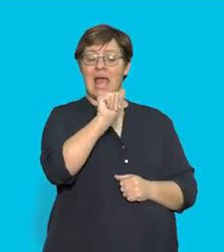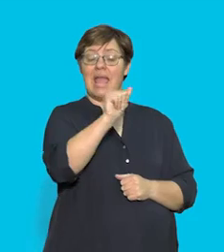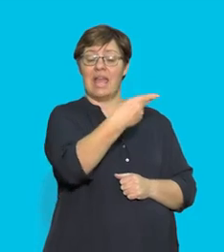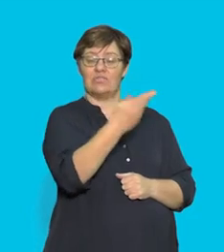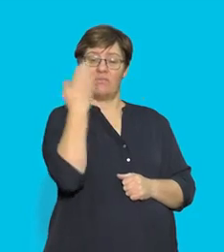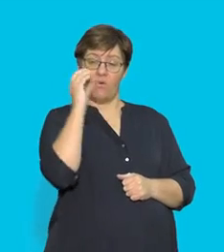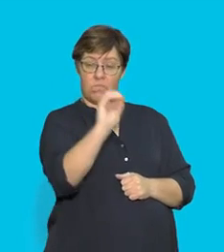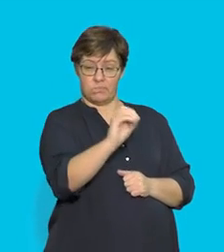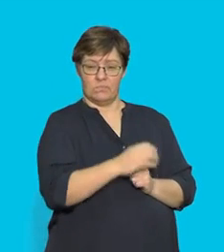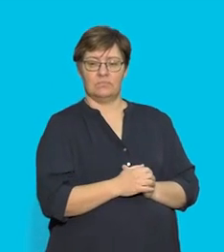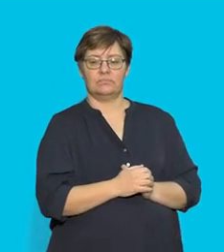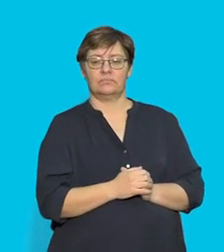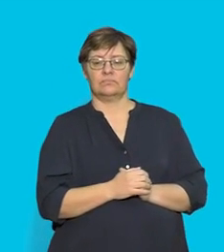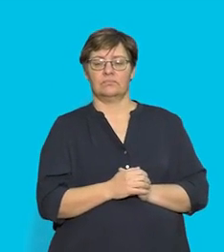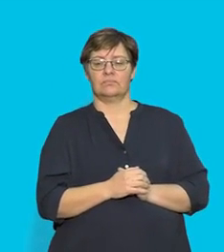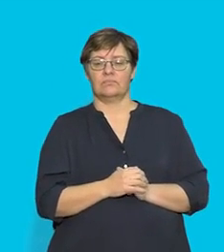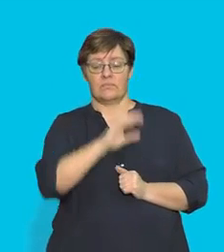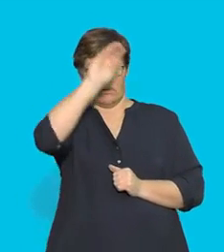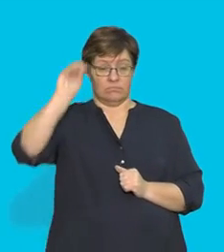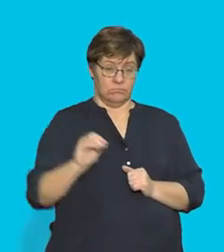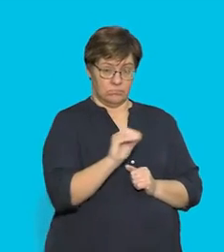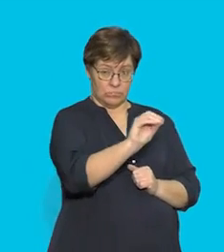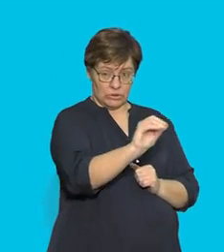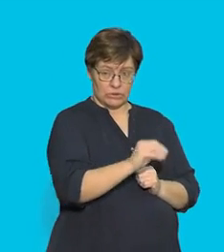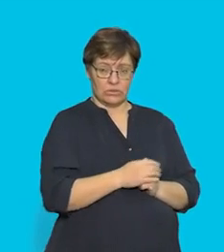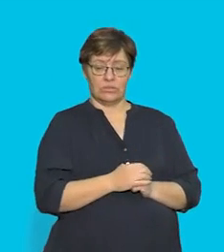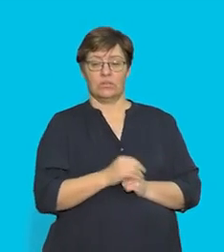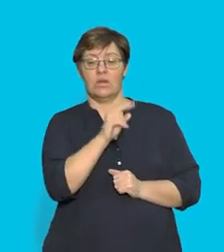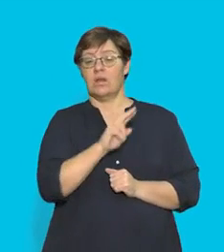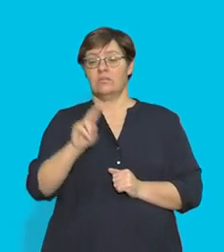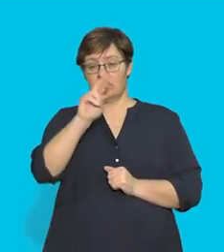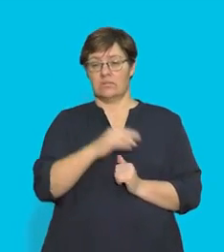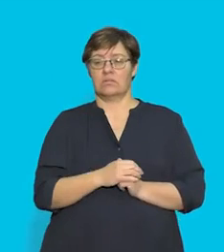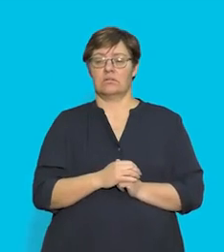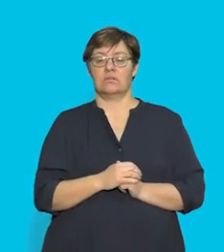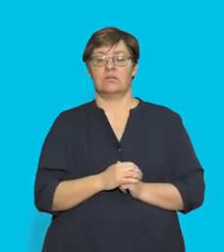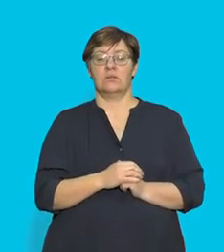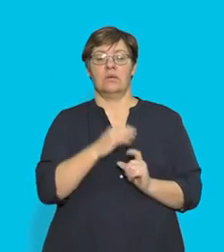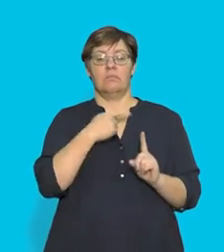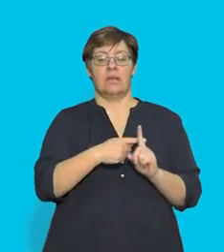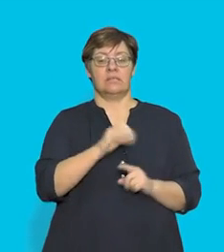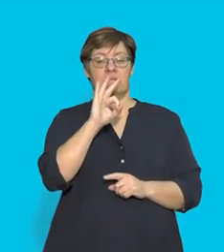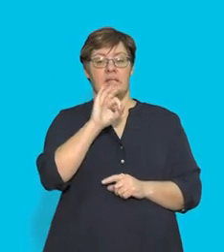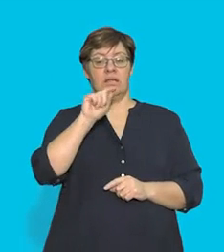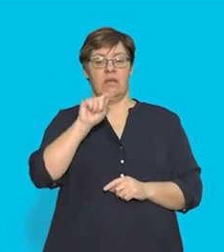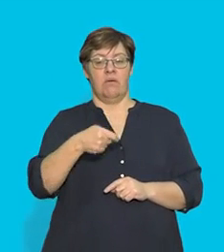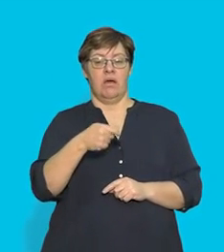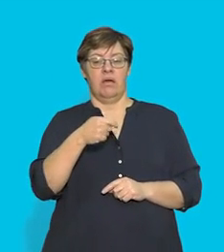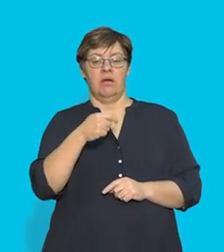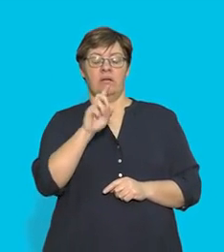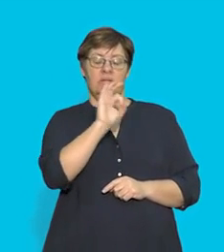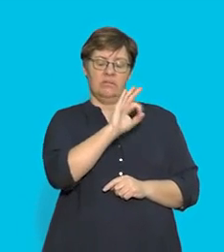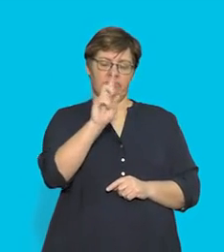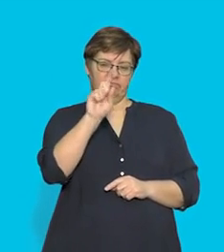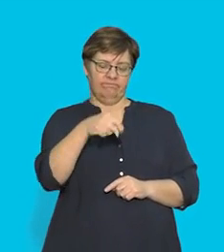earlier. So we're going to substitute that in. So we're going to say AH squared plus HD